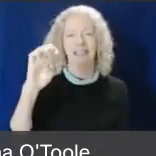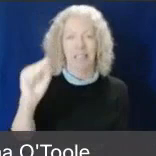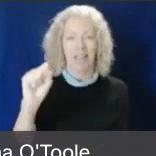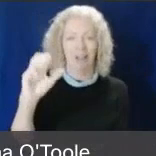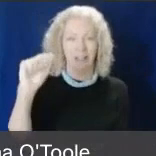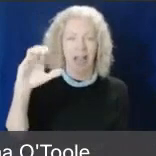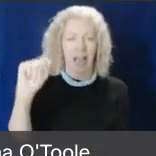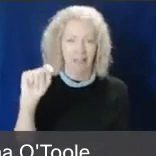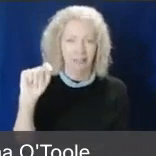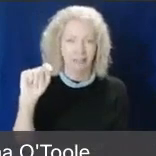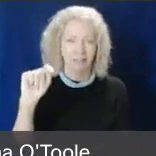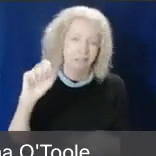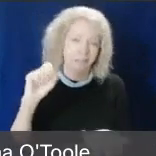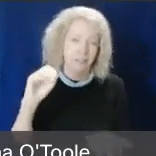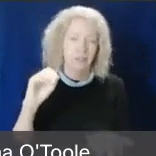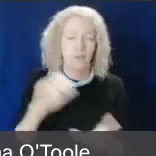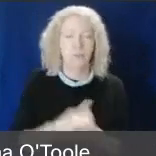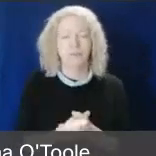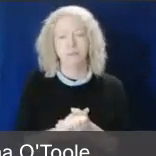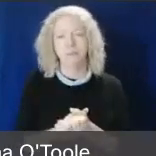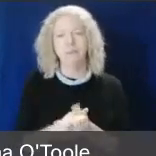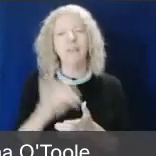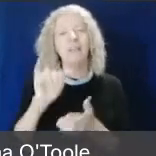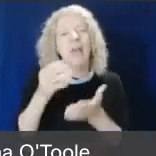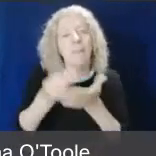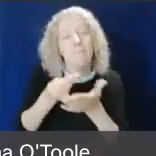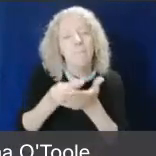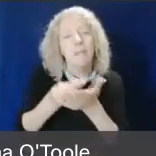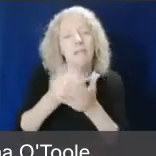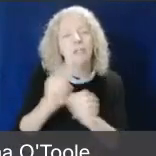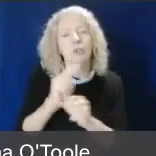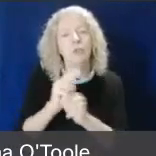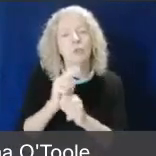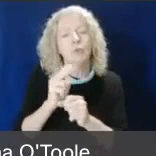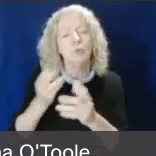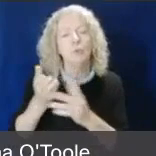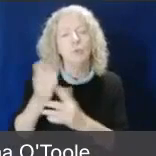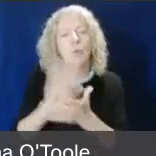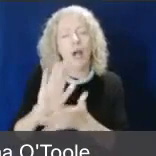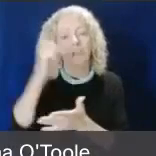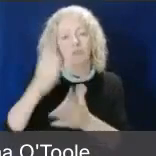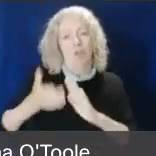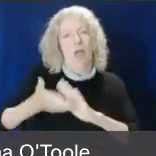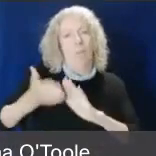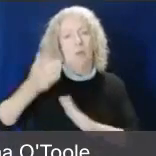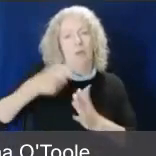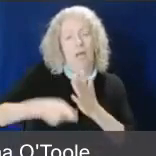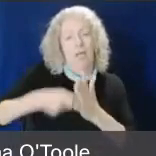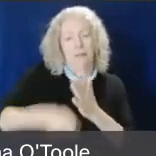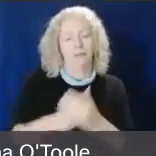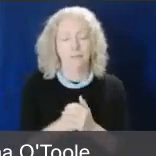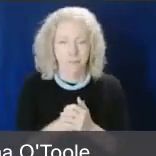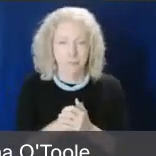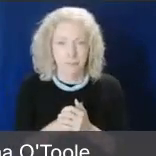used by the institution for, you know, the operating costs of our institution, different than the